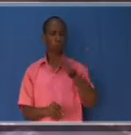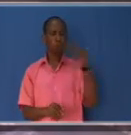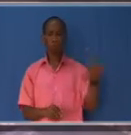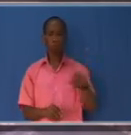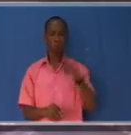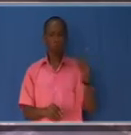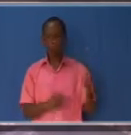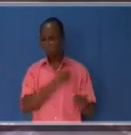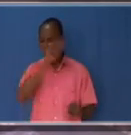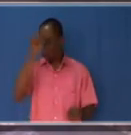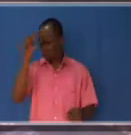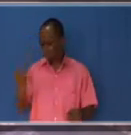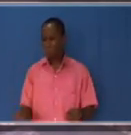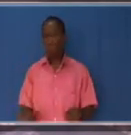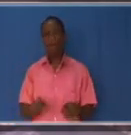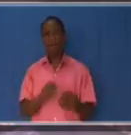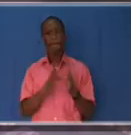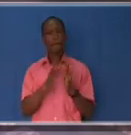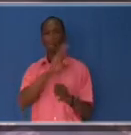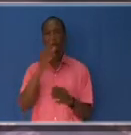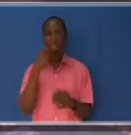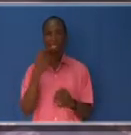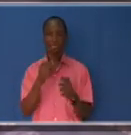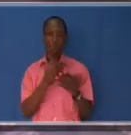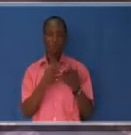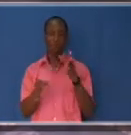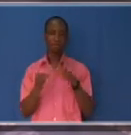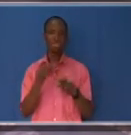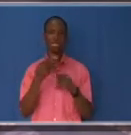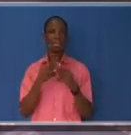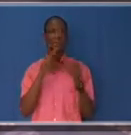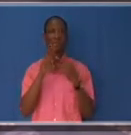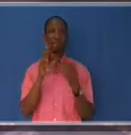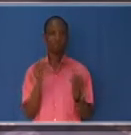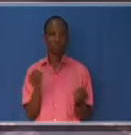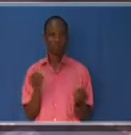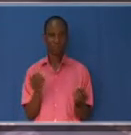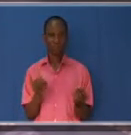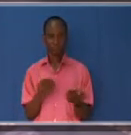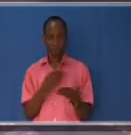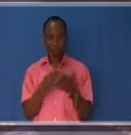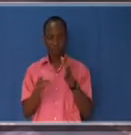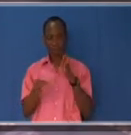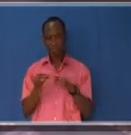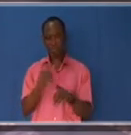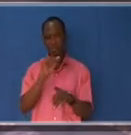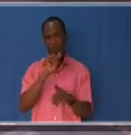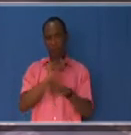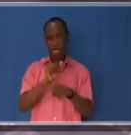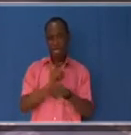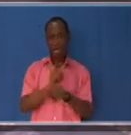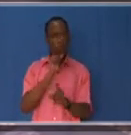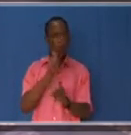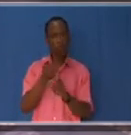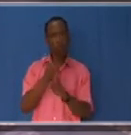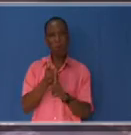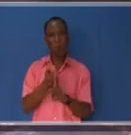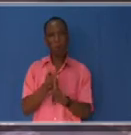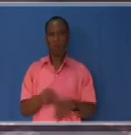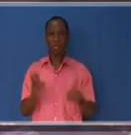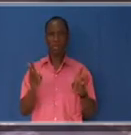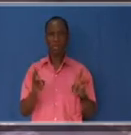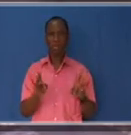komisheni. Ne juma obey enunso. Wa ma meka onu anasem. Nemo, Jesus say,